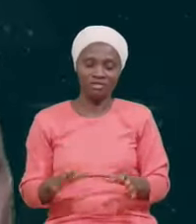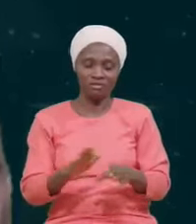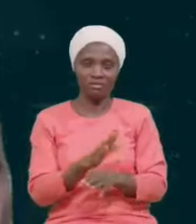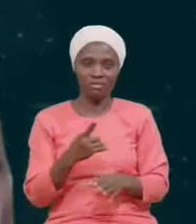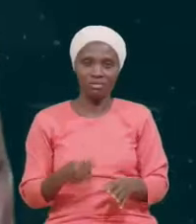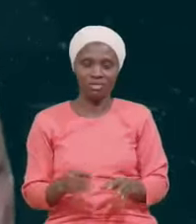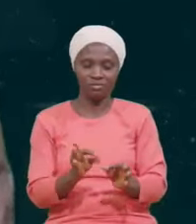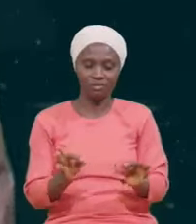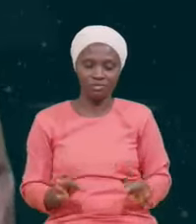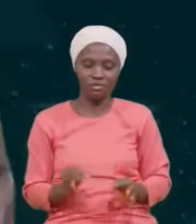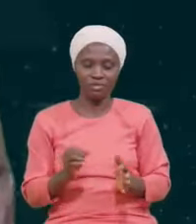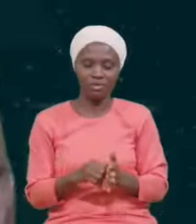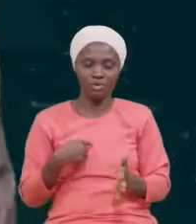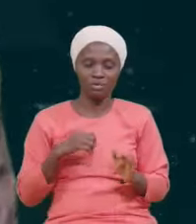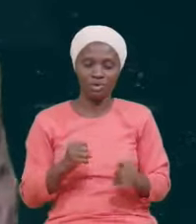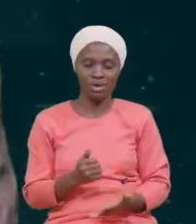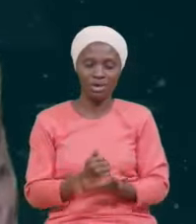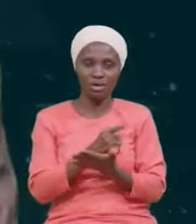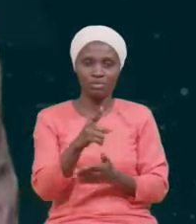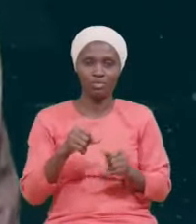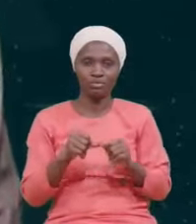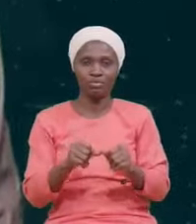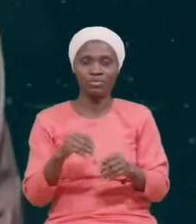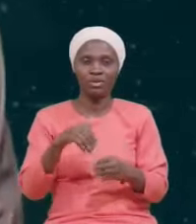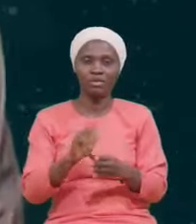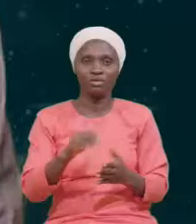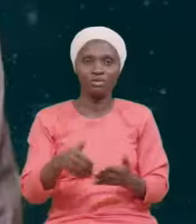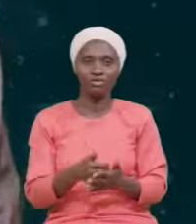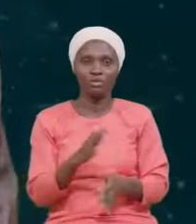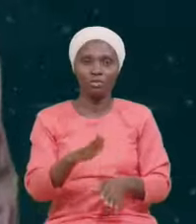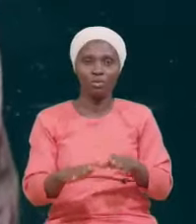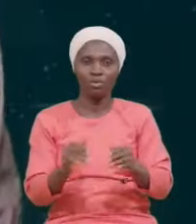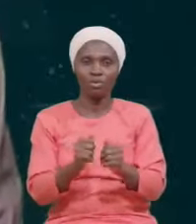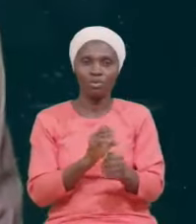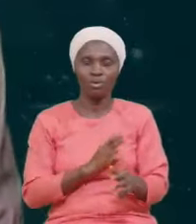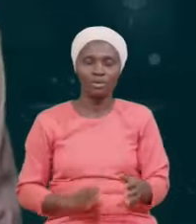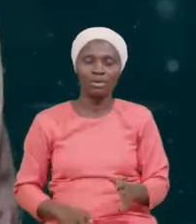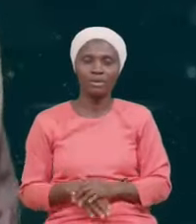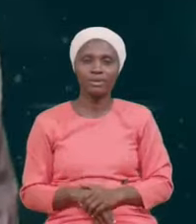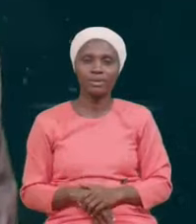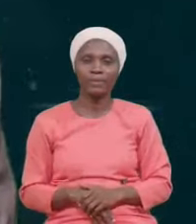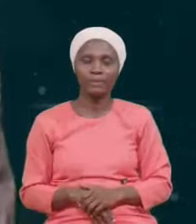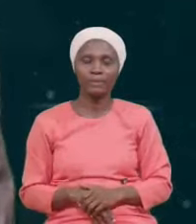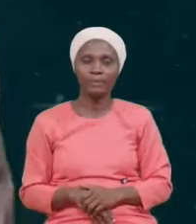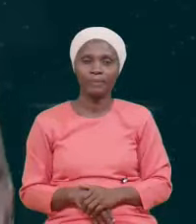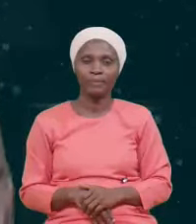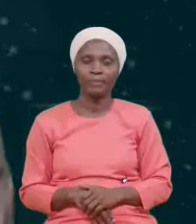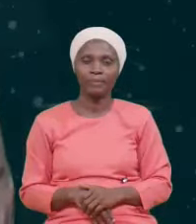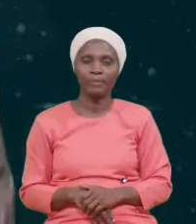further in your new walk with Christ. The link is